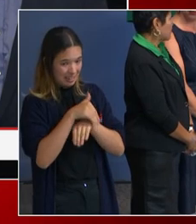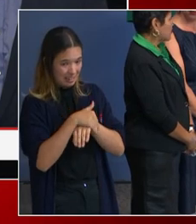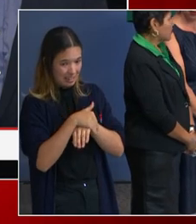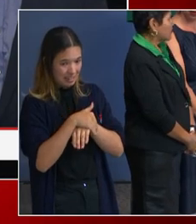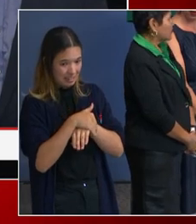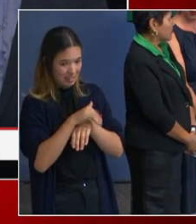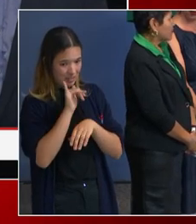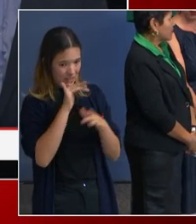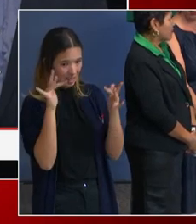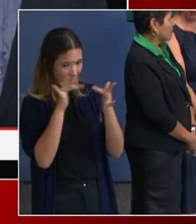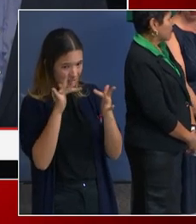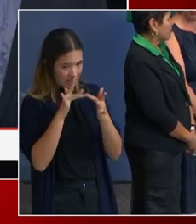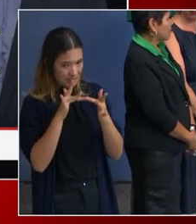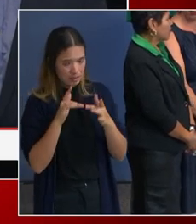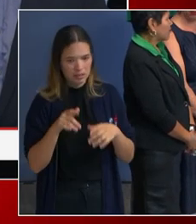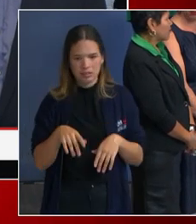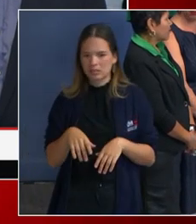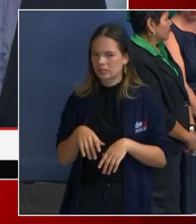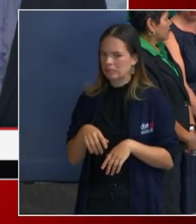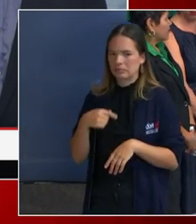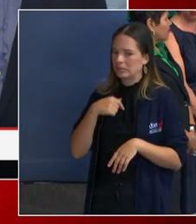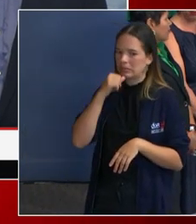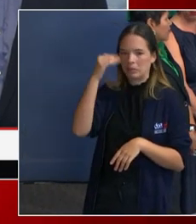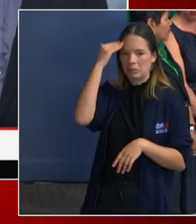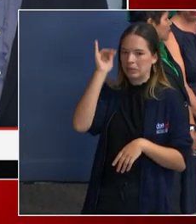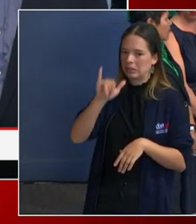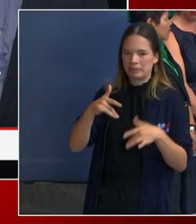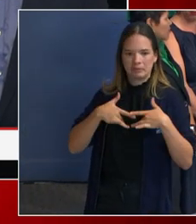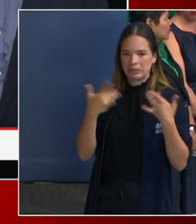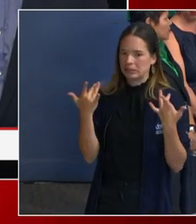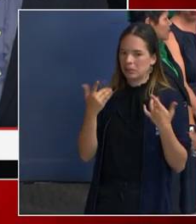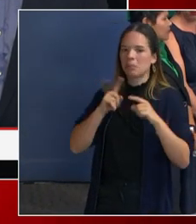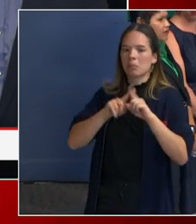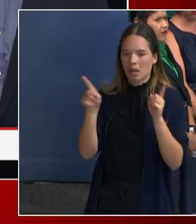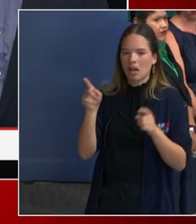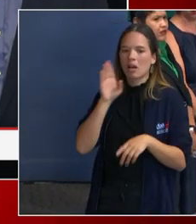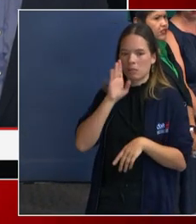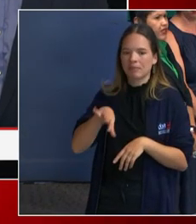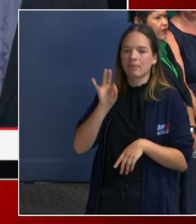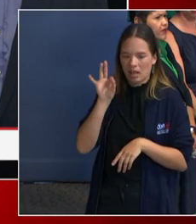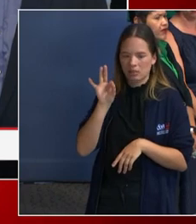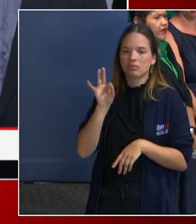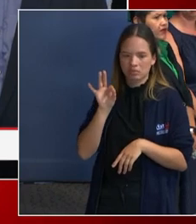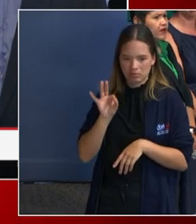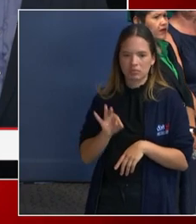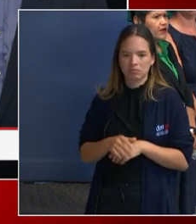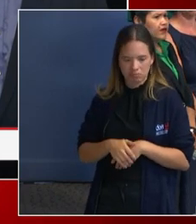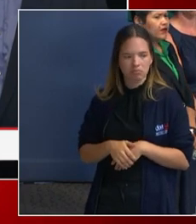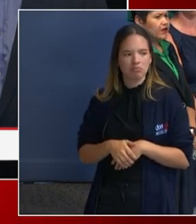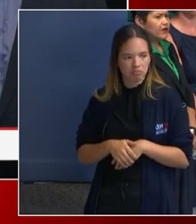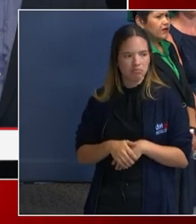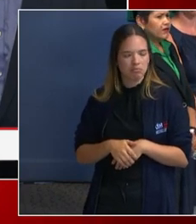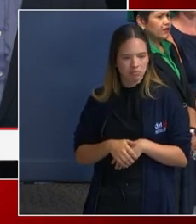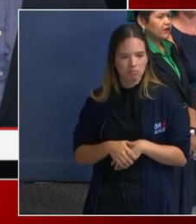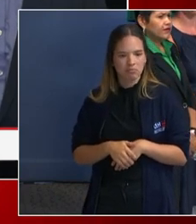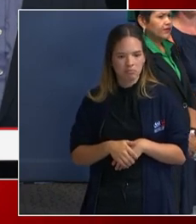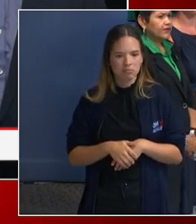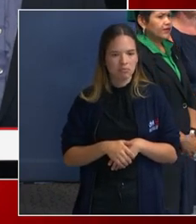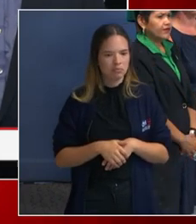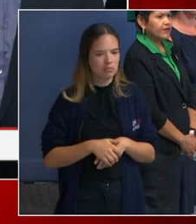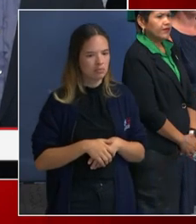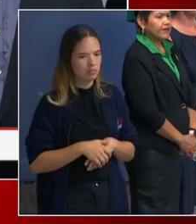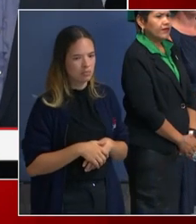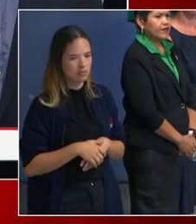on in the district? I'm not familiar with that incident, but I will definitely find out. Yep. Mayor, going back to the curfew